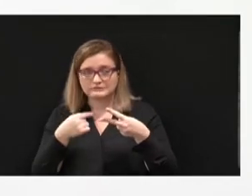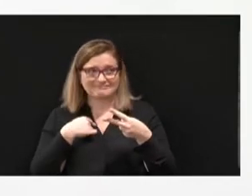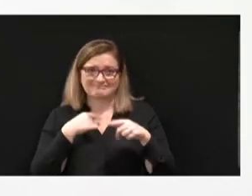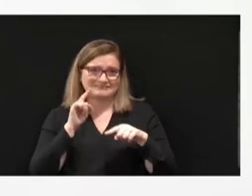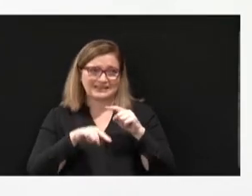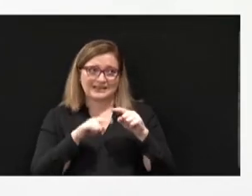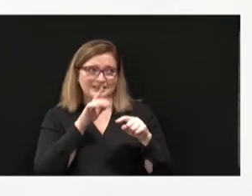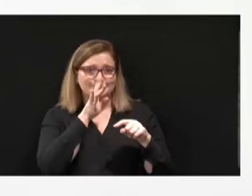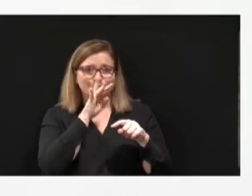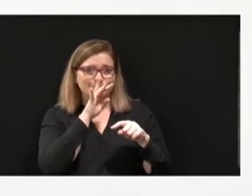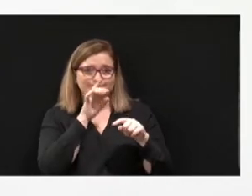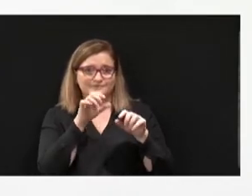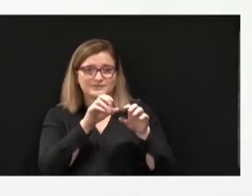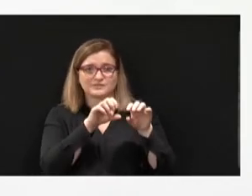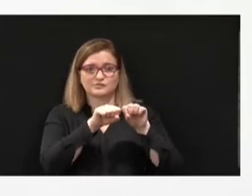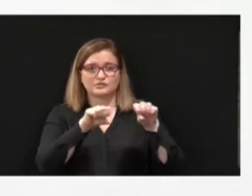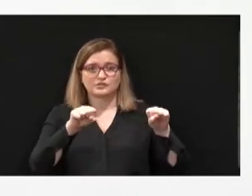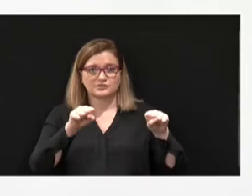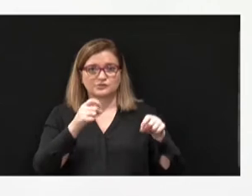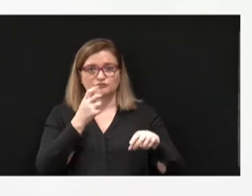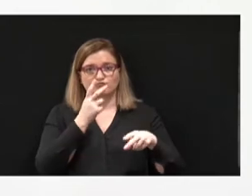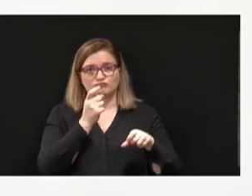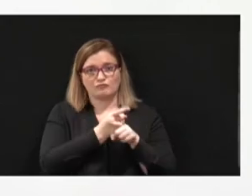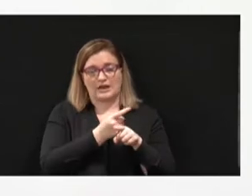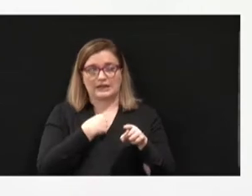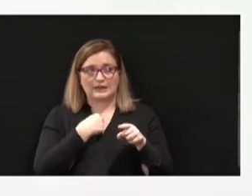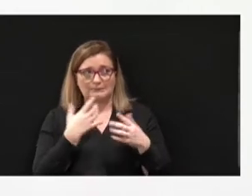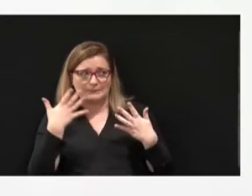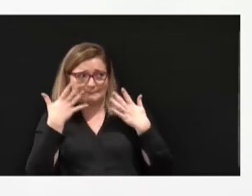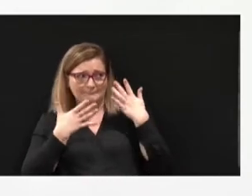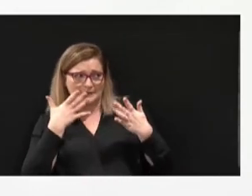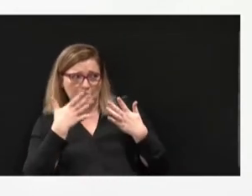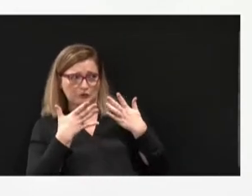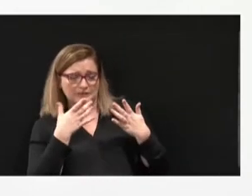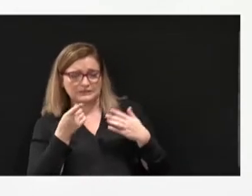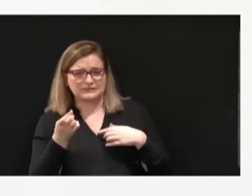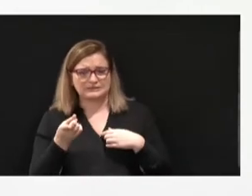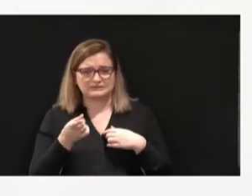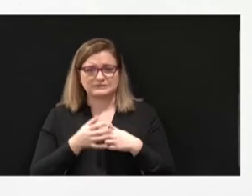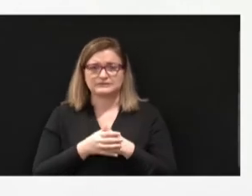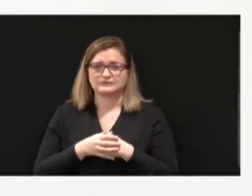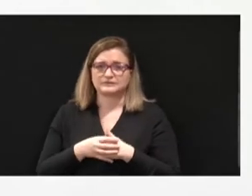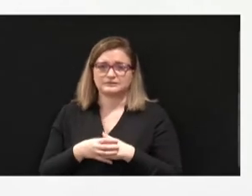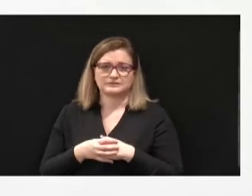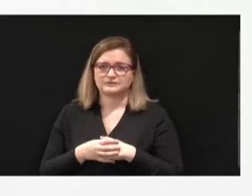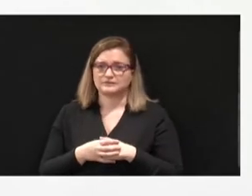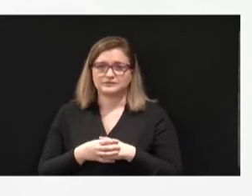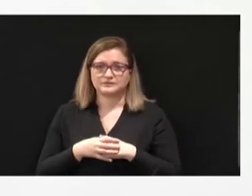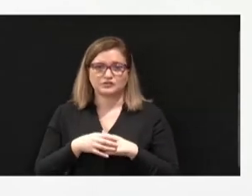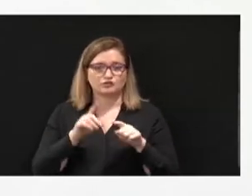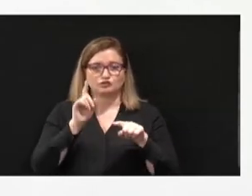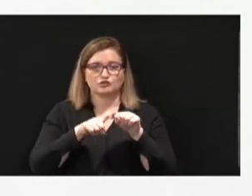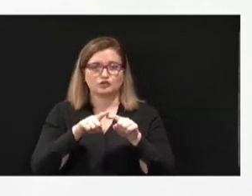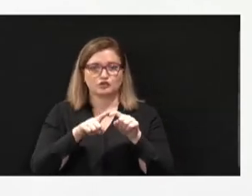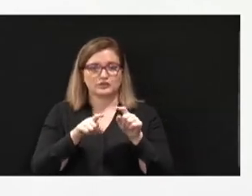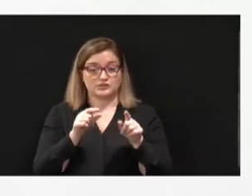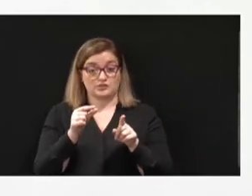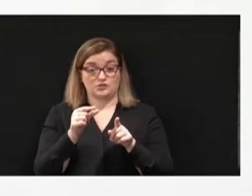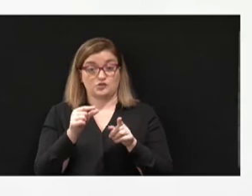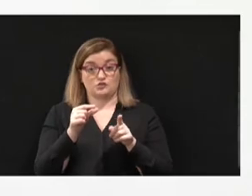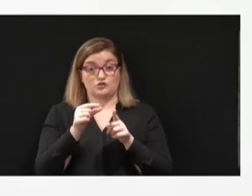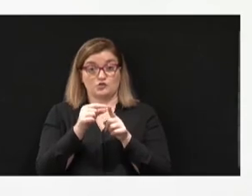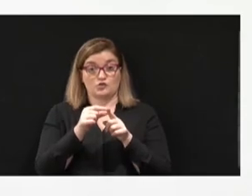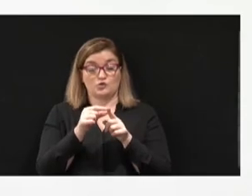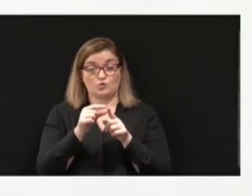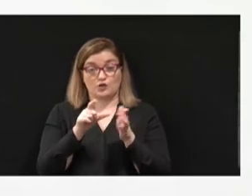embarrassed. She would say sausage. She just couldn't get the letters in the right order. So her best friend said,